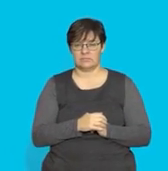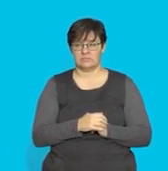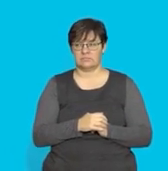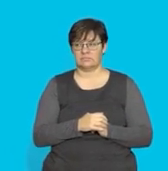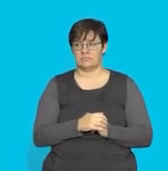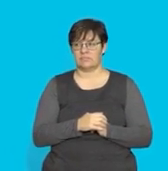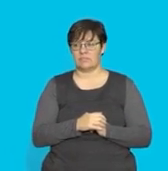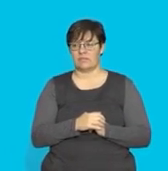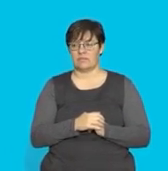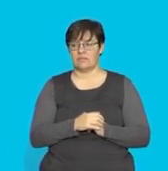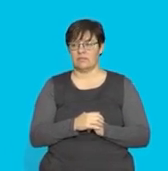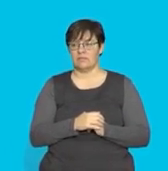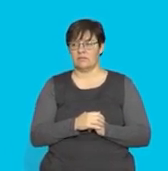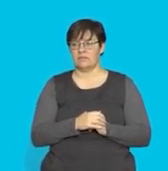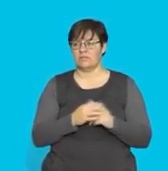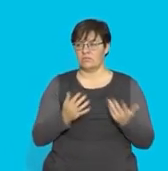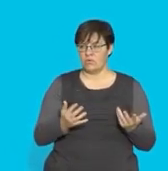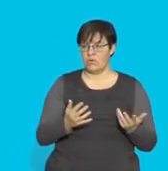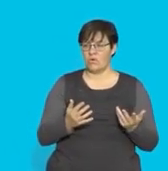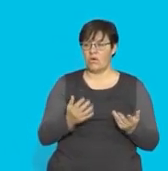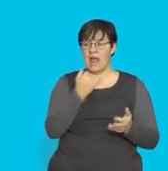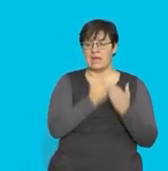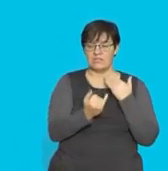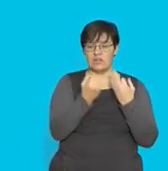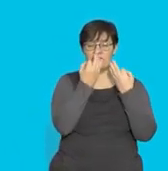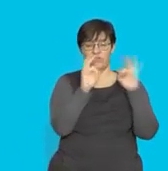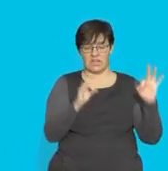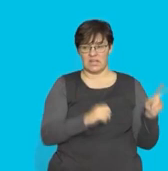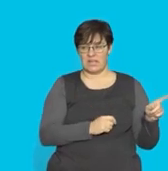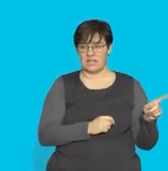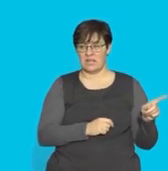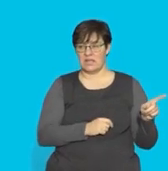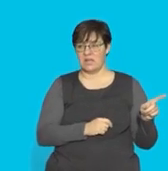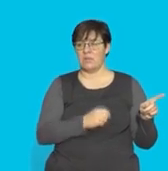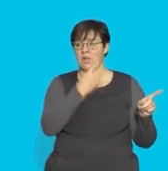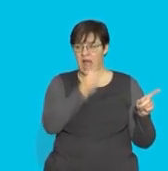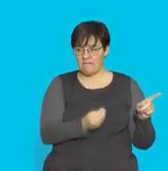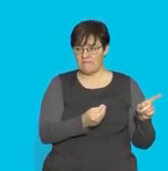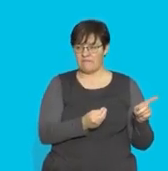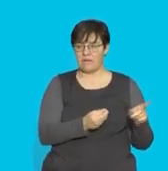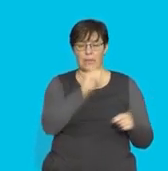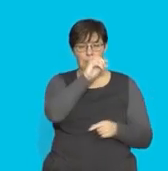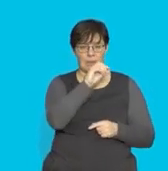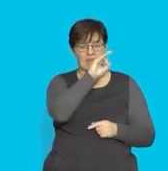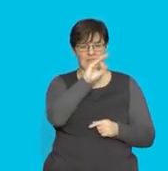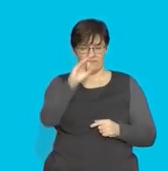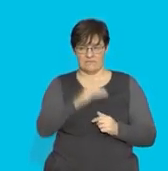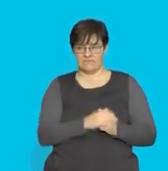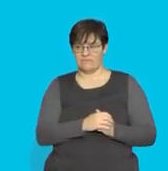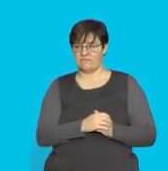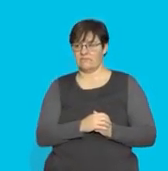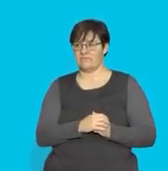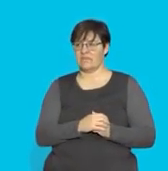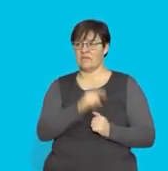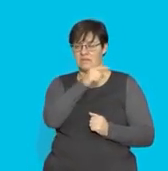that, so homozygous or heterozygous. And the individuals that are free will have to have the recessive